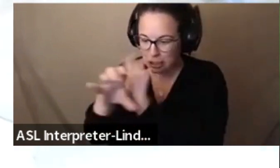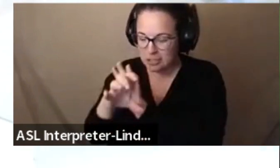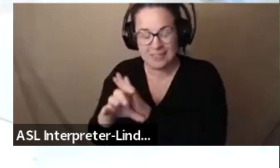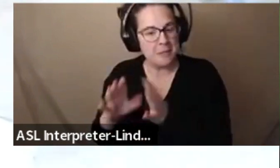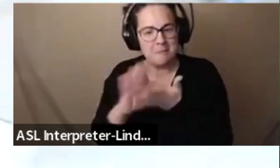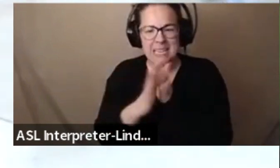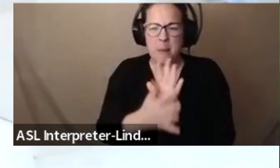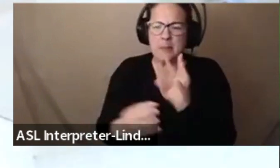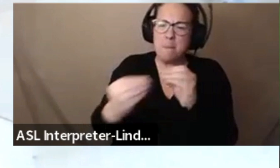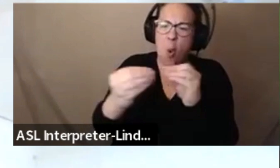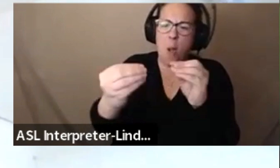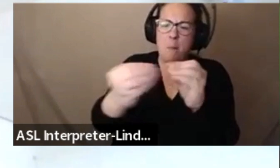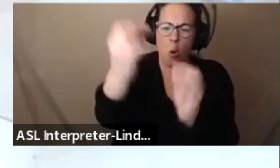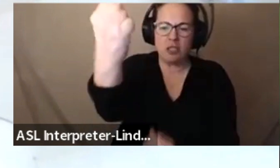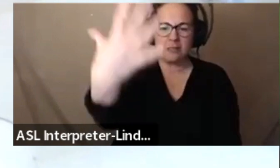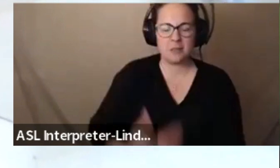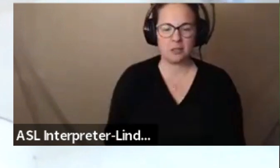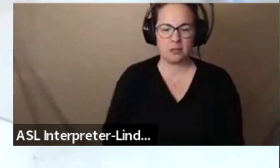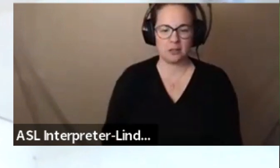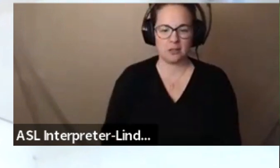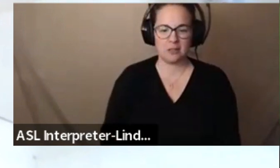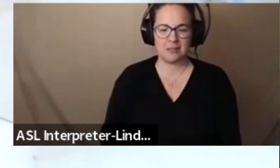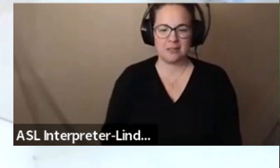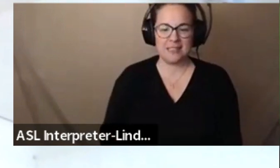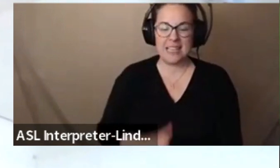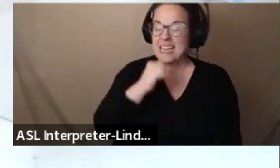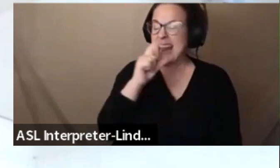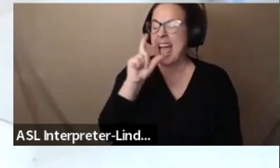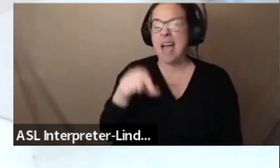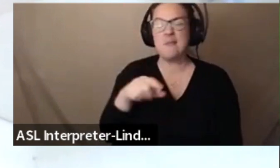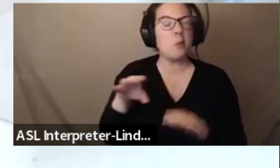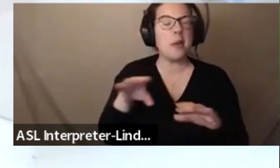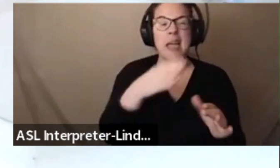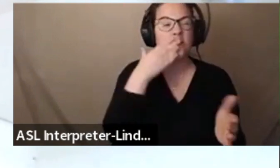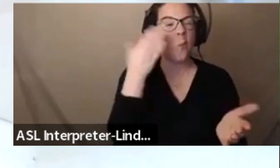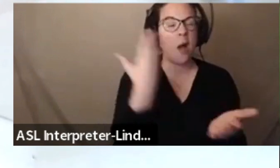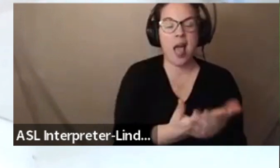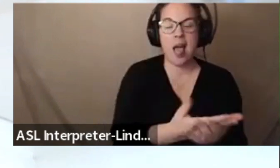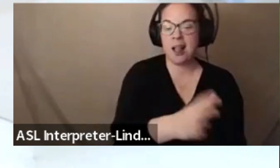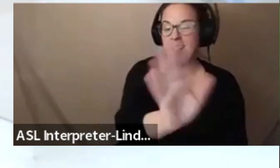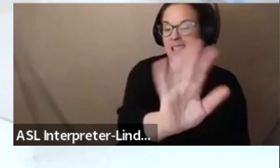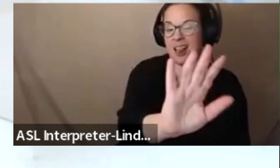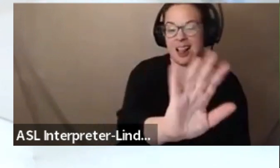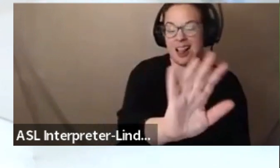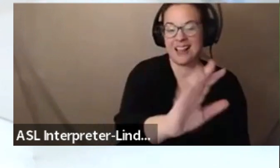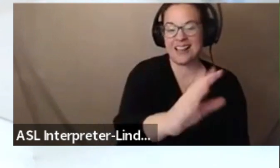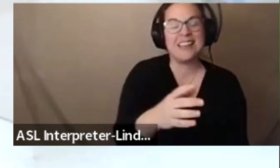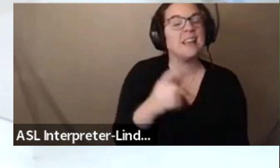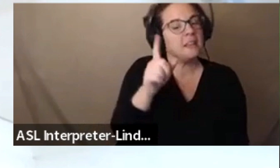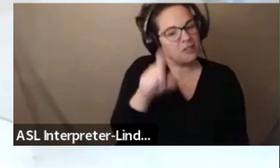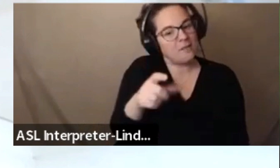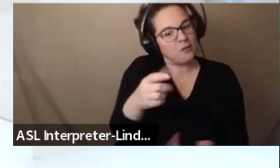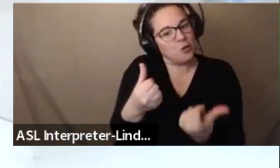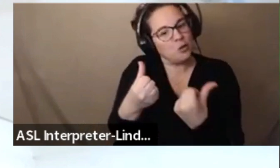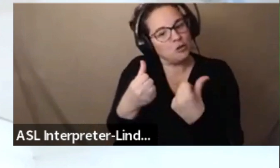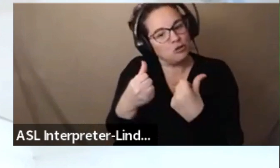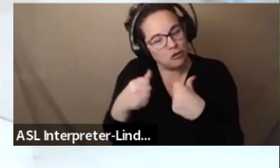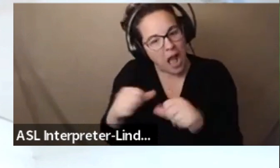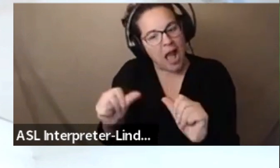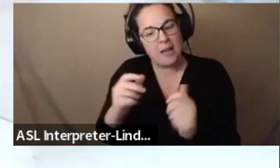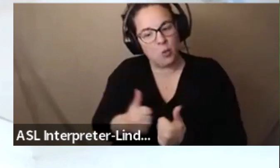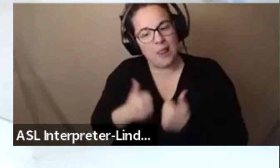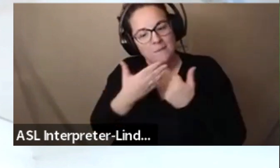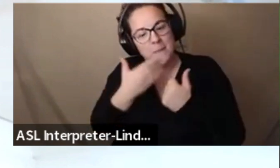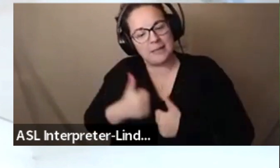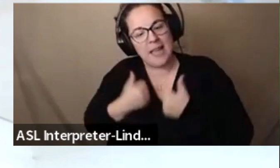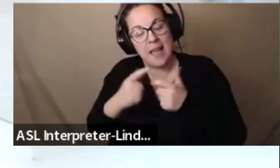brilliantly Shakespearean it is. They don't have to, they don't have to be well behaved. They just have to be trying to live